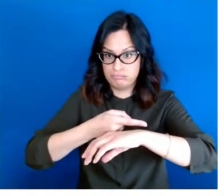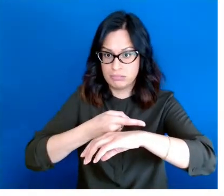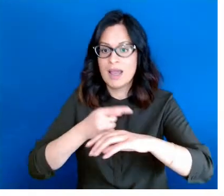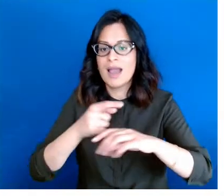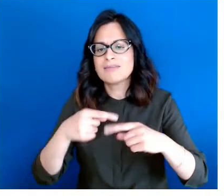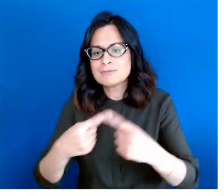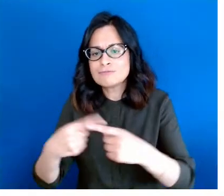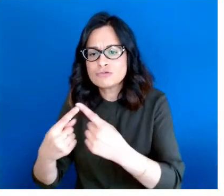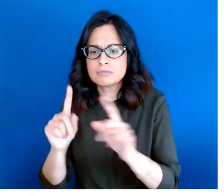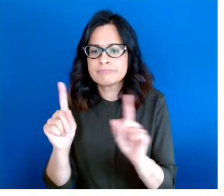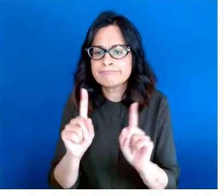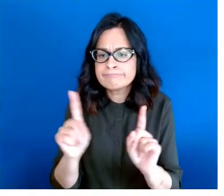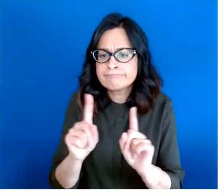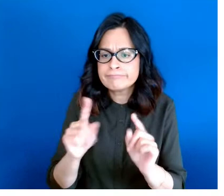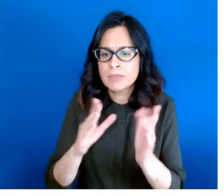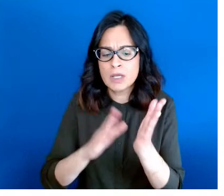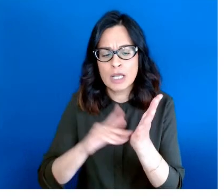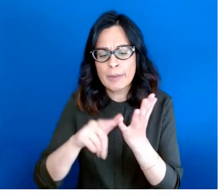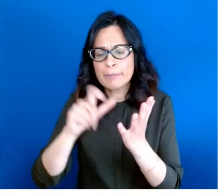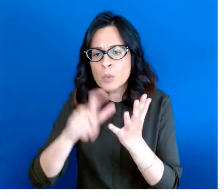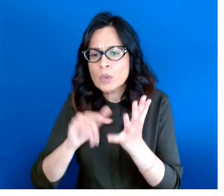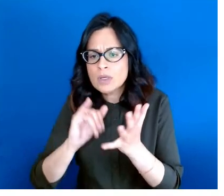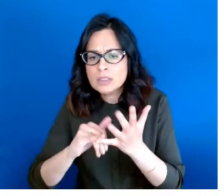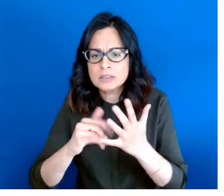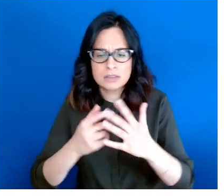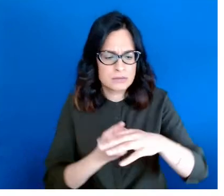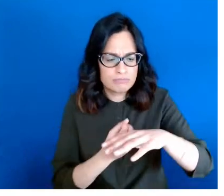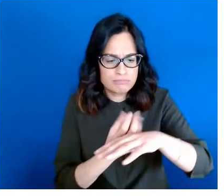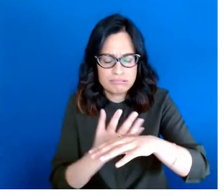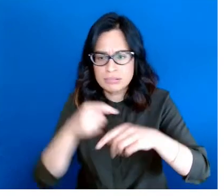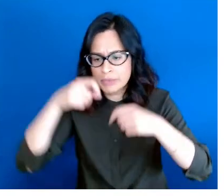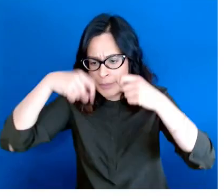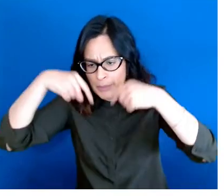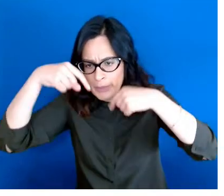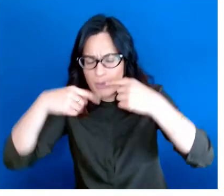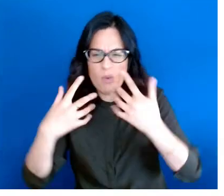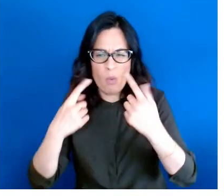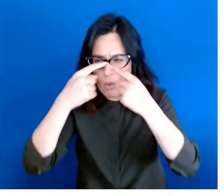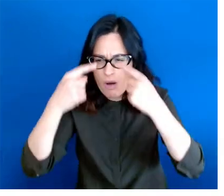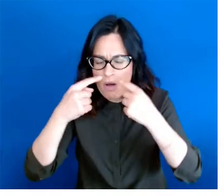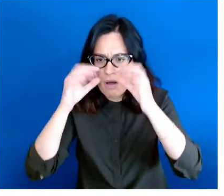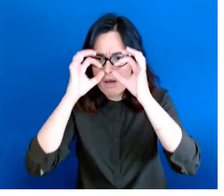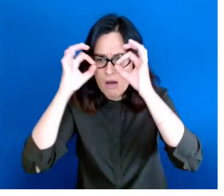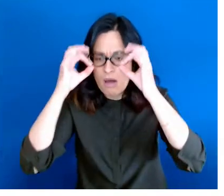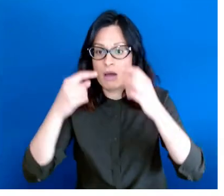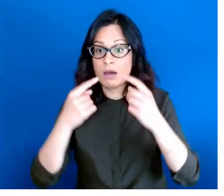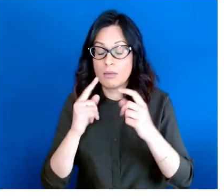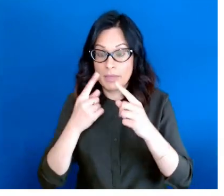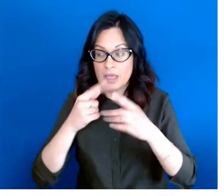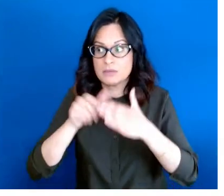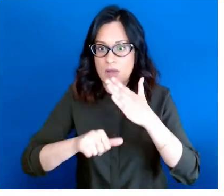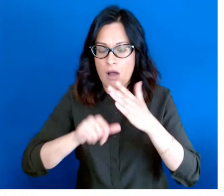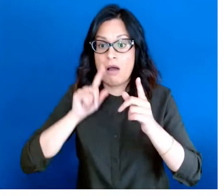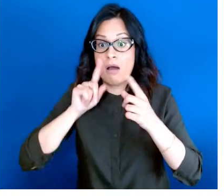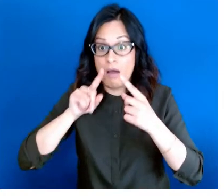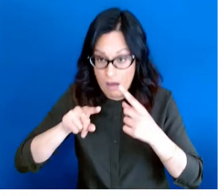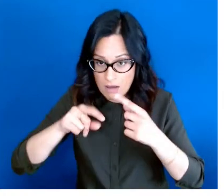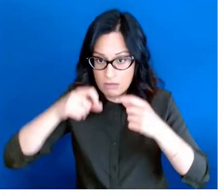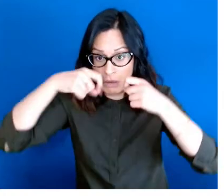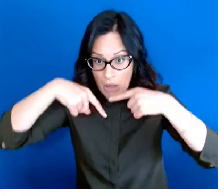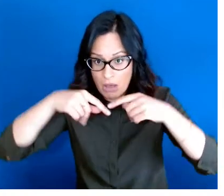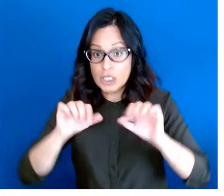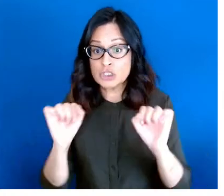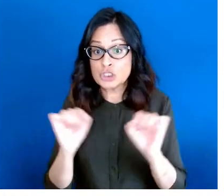have mucus production, you have all kinds of cytokines being made that activate the system. So when